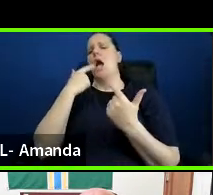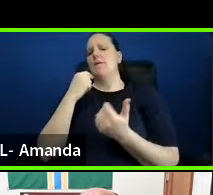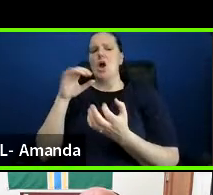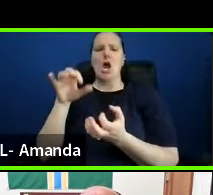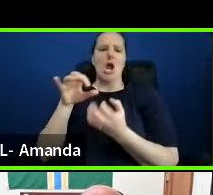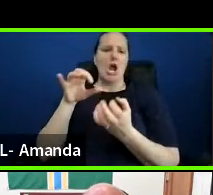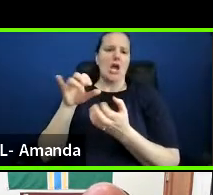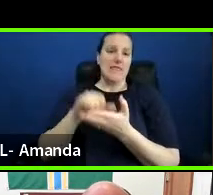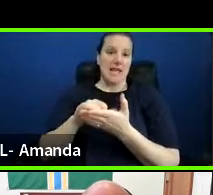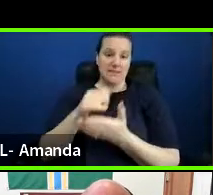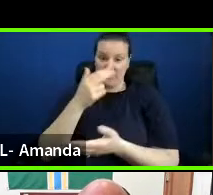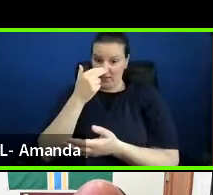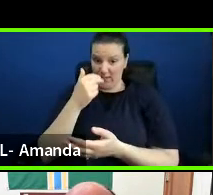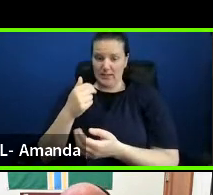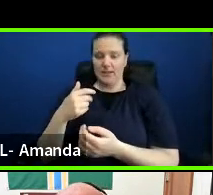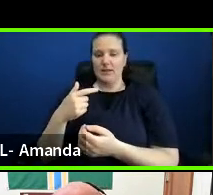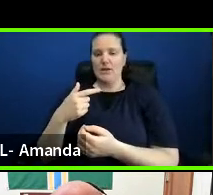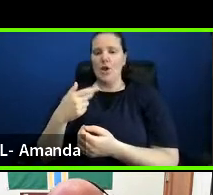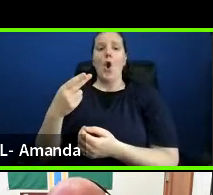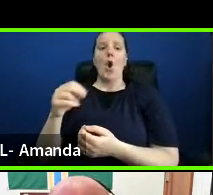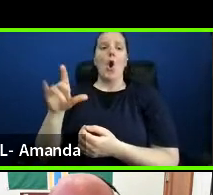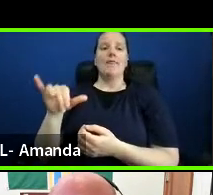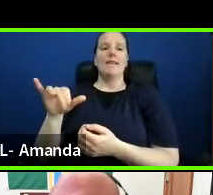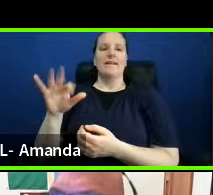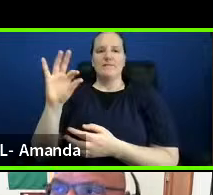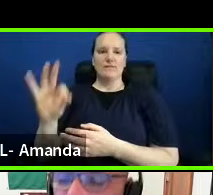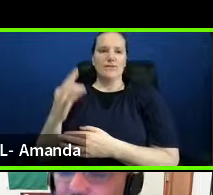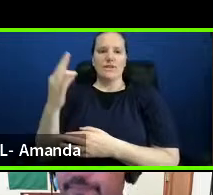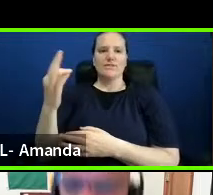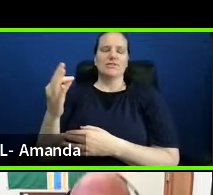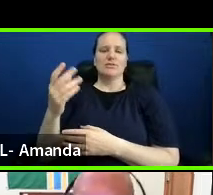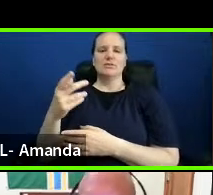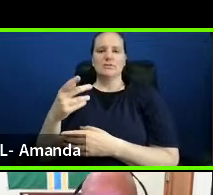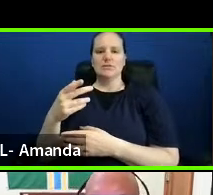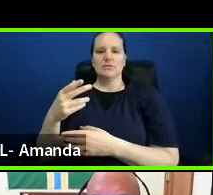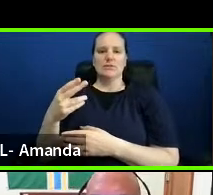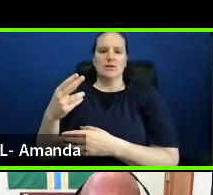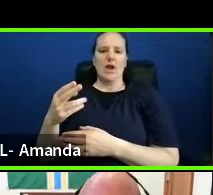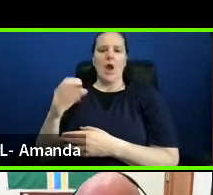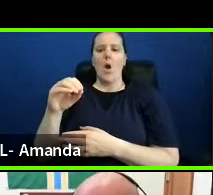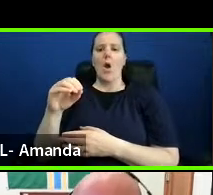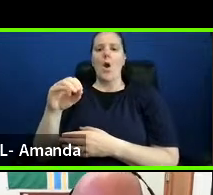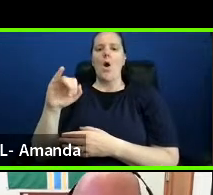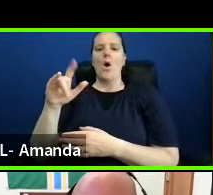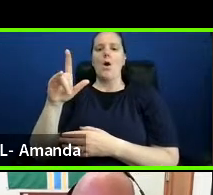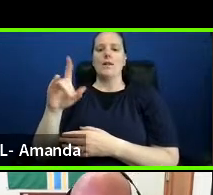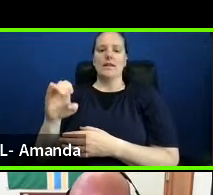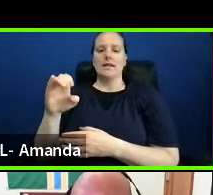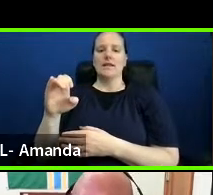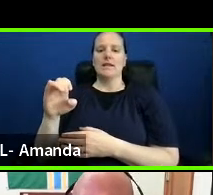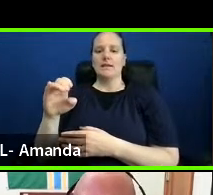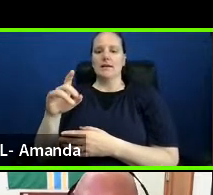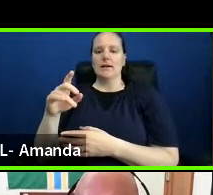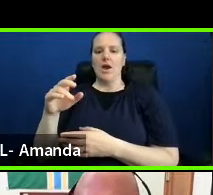hilarious because in French, you say to children, allez au lit, which means go to bed.